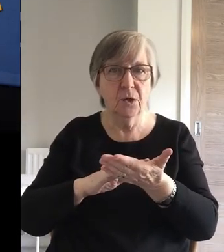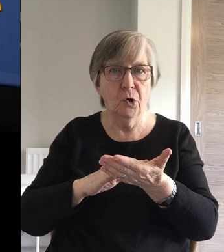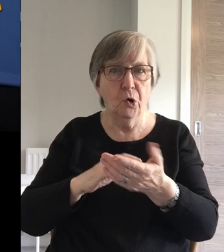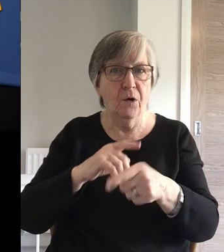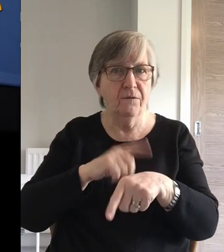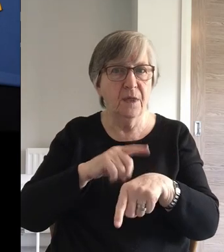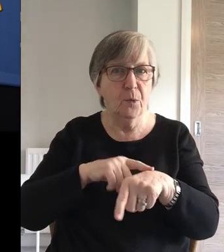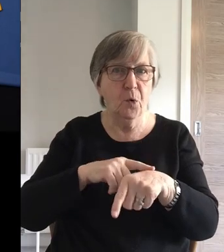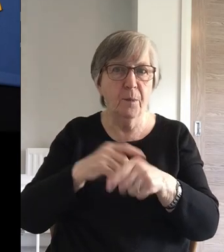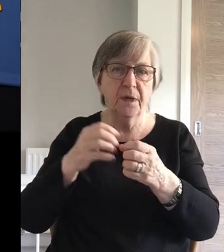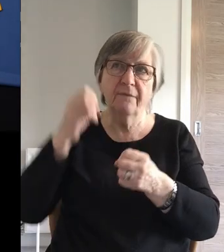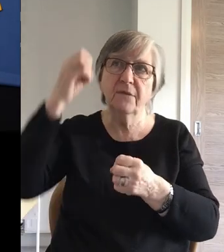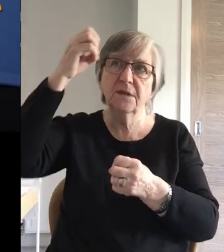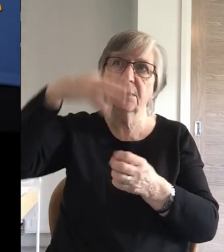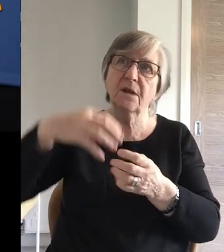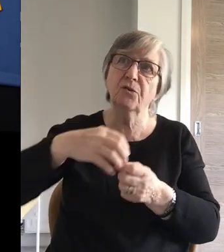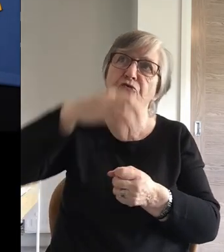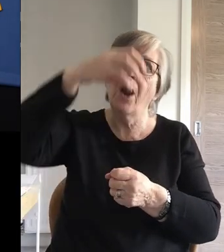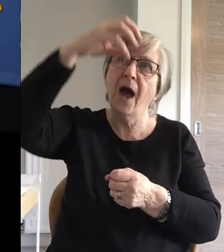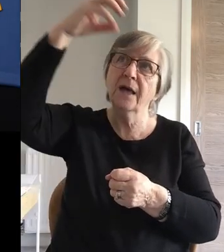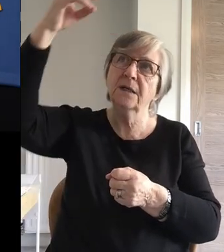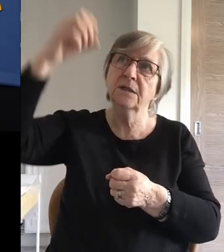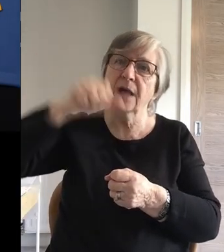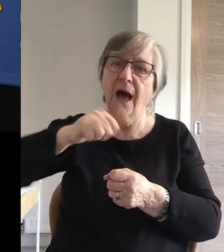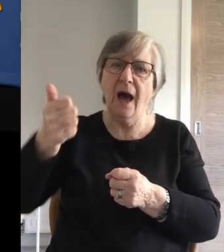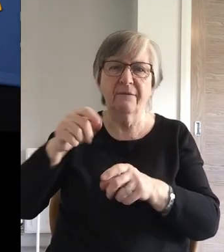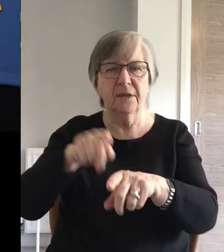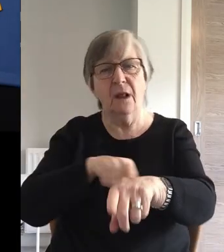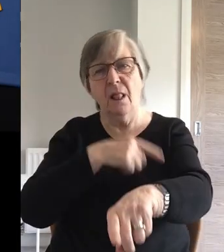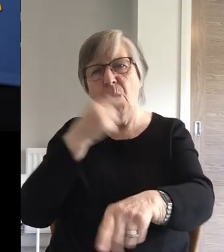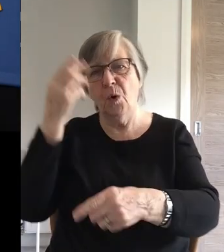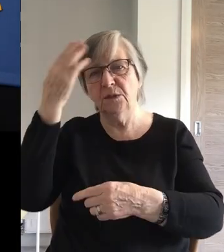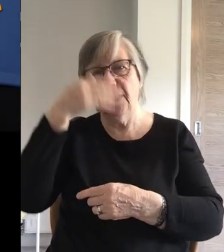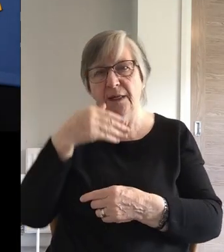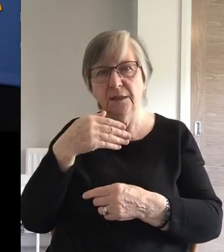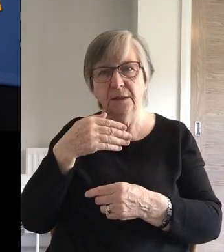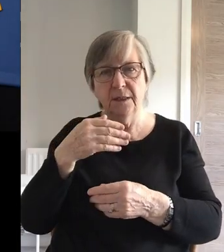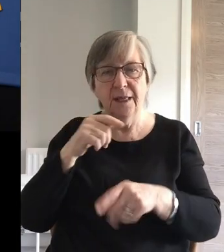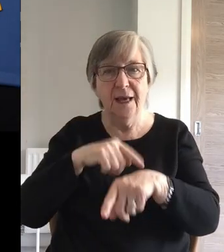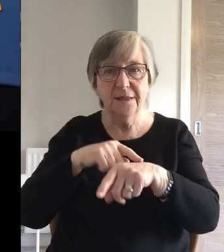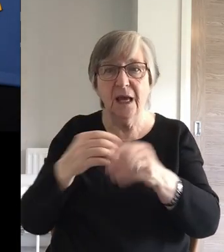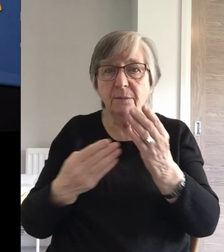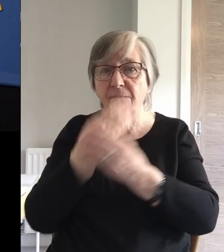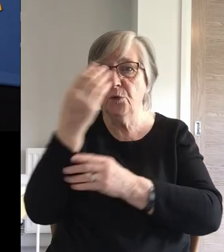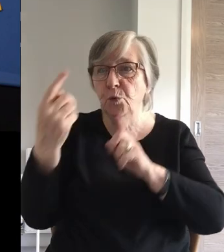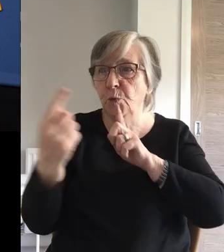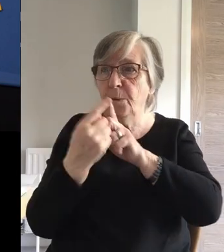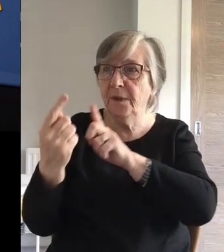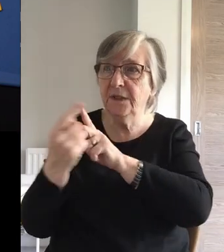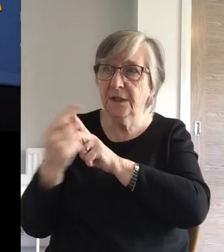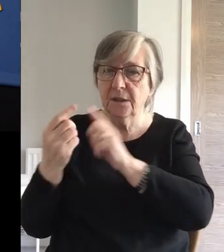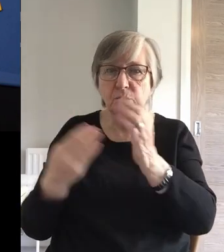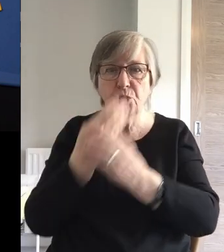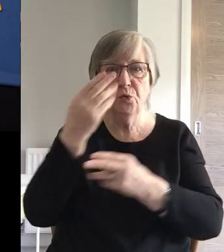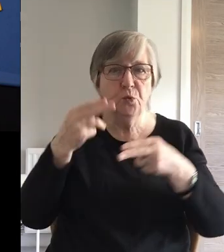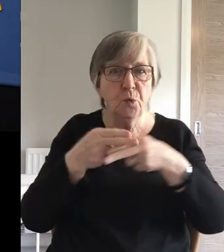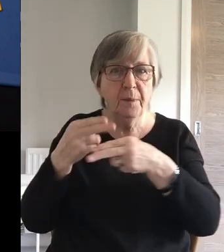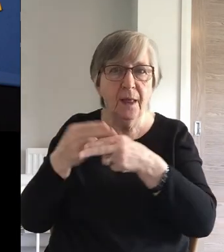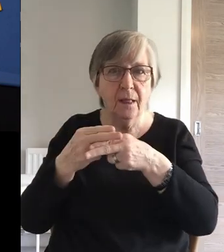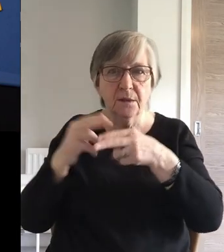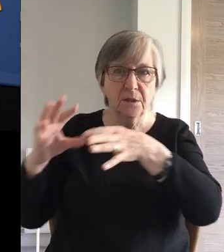of sunrise after a long night, the time of new meetings, new meals, of